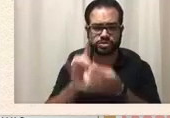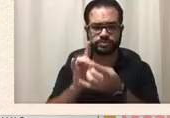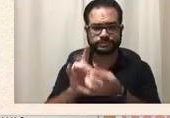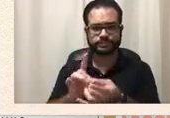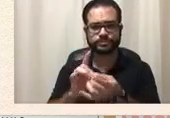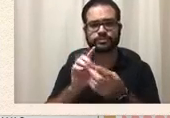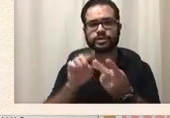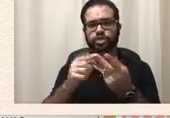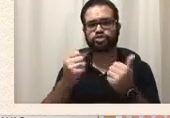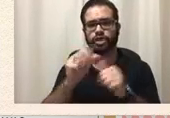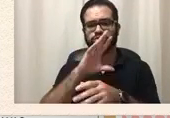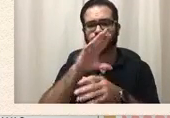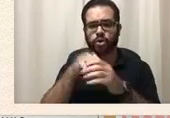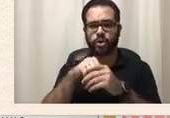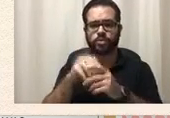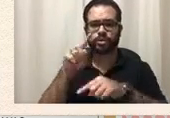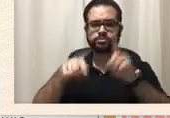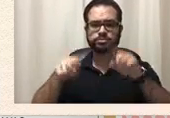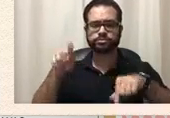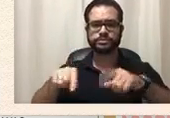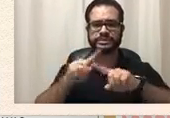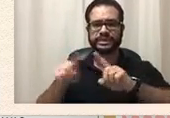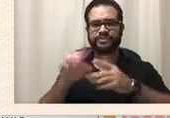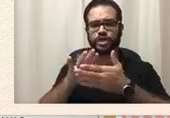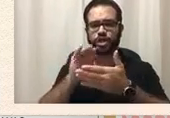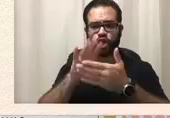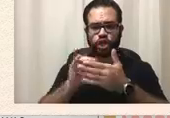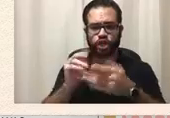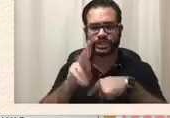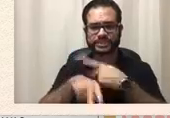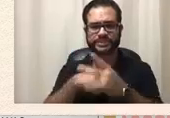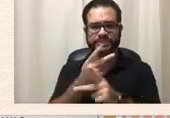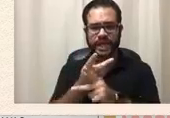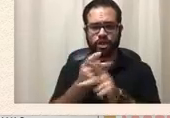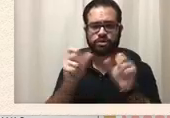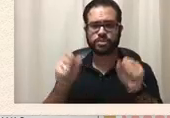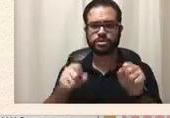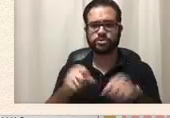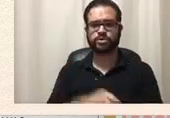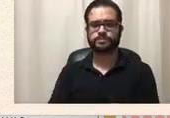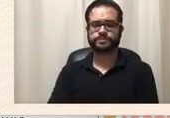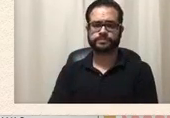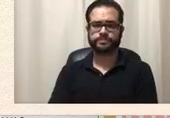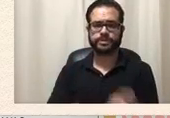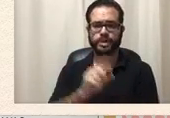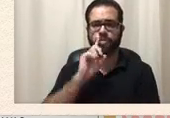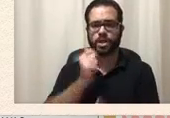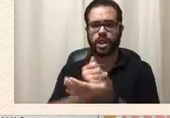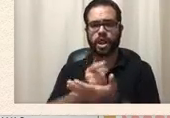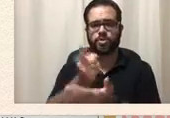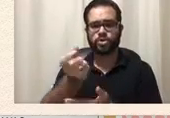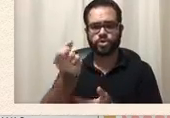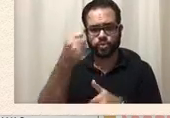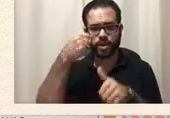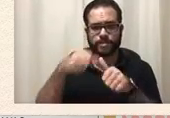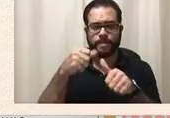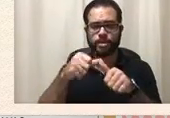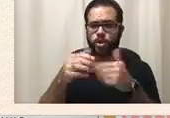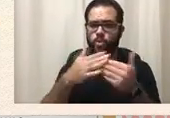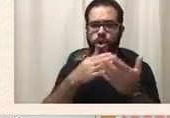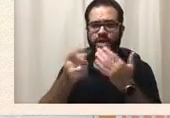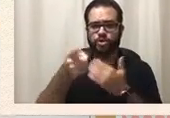different learning styles and senses as possible. This will help you remember the things that you are learning and the things that you are